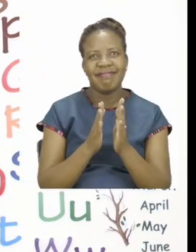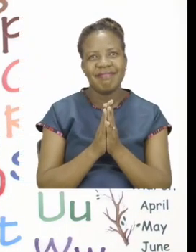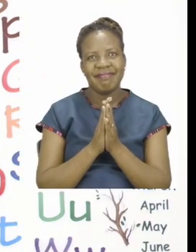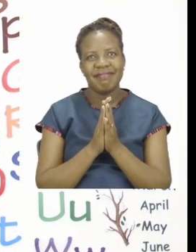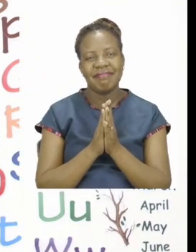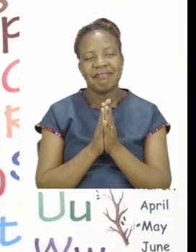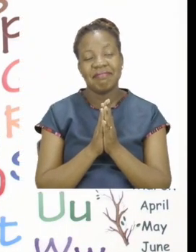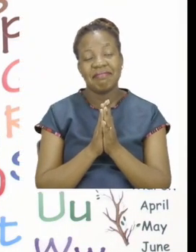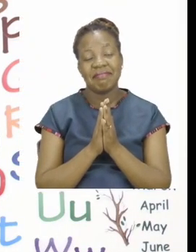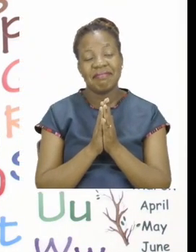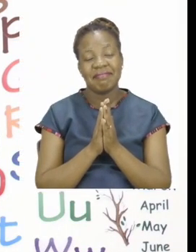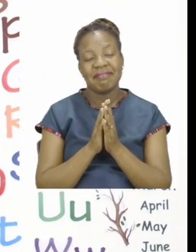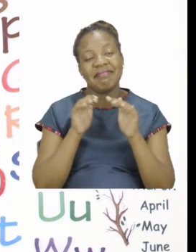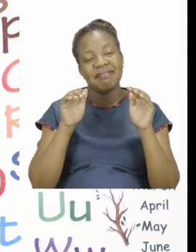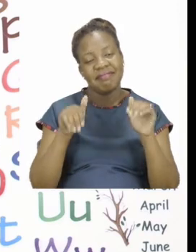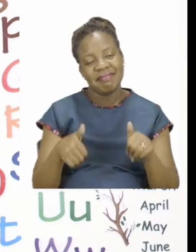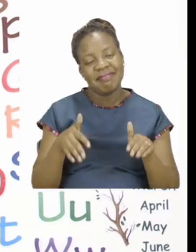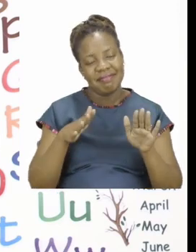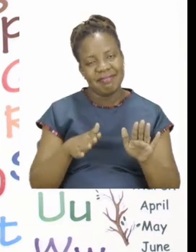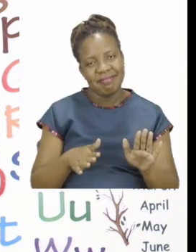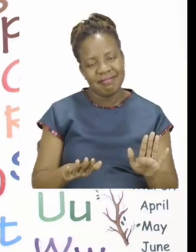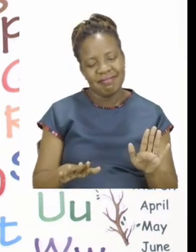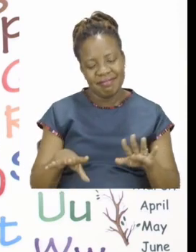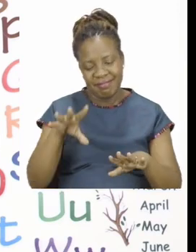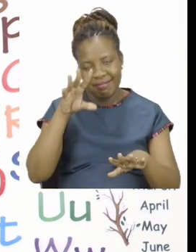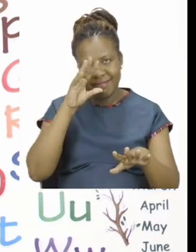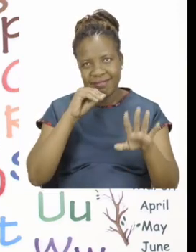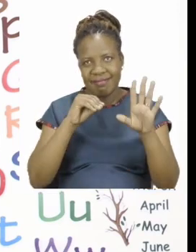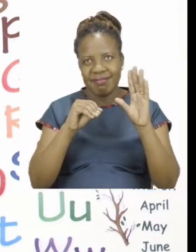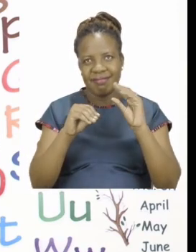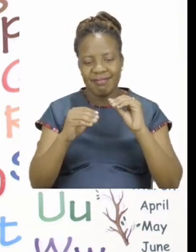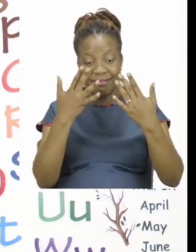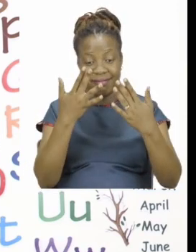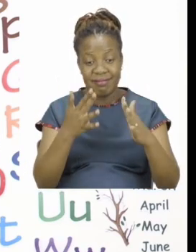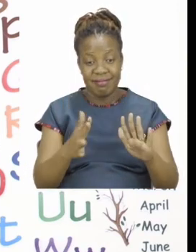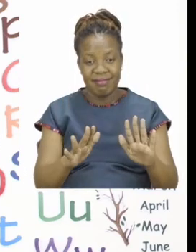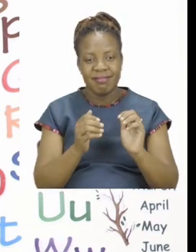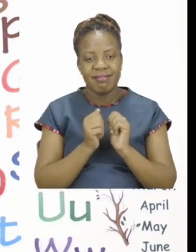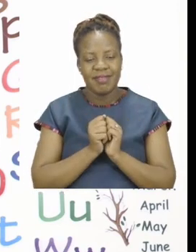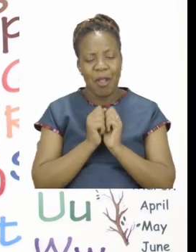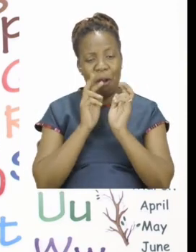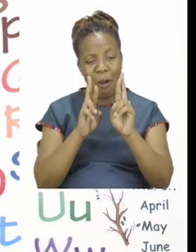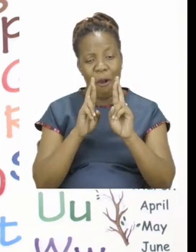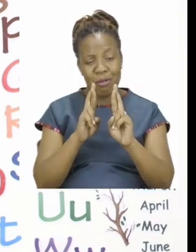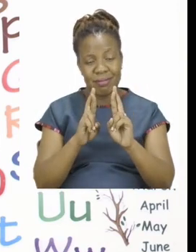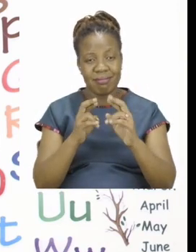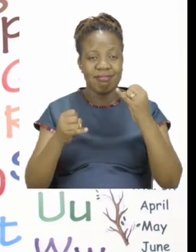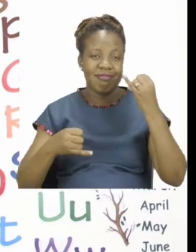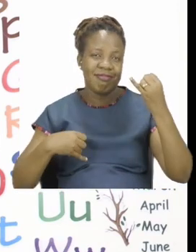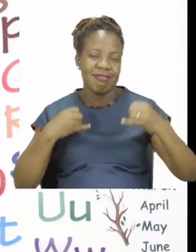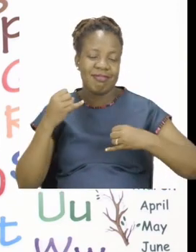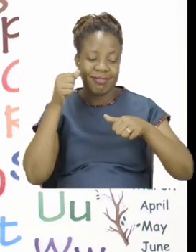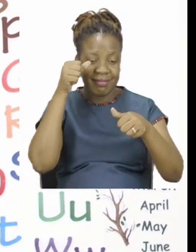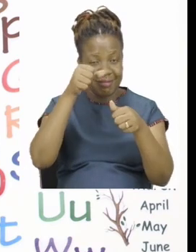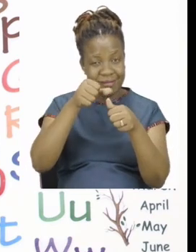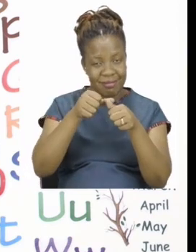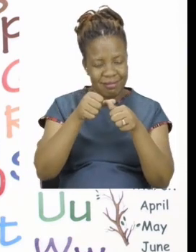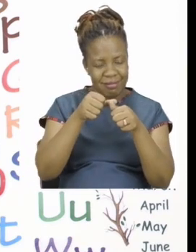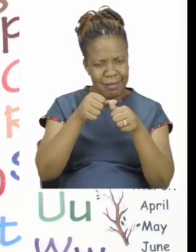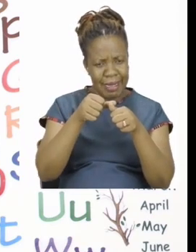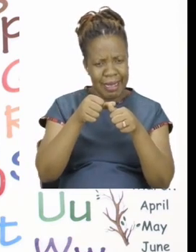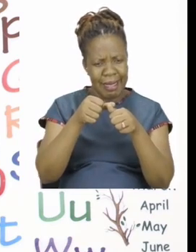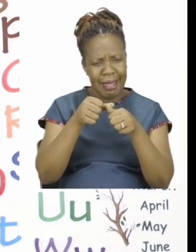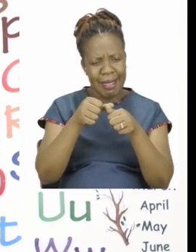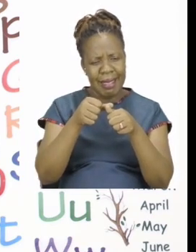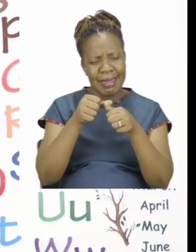Boys and girls, we have now come to the end of our lesson, but I hope you had fun. Remember, if you don't know what to do or you're